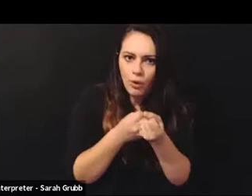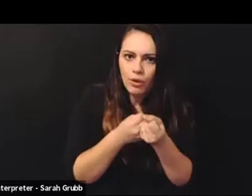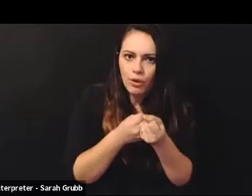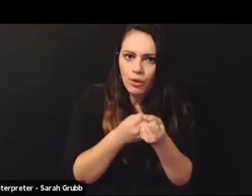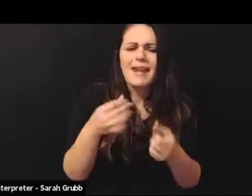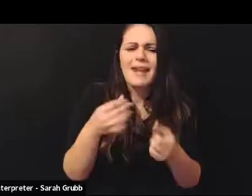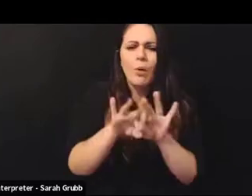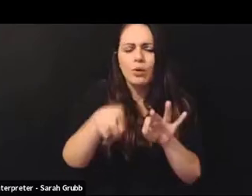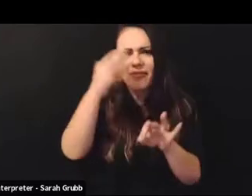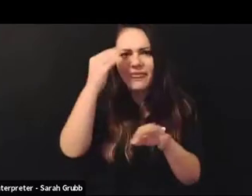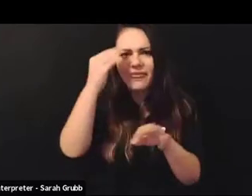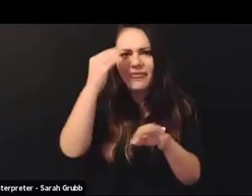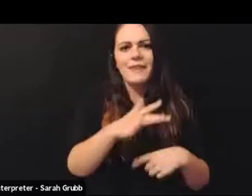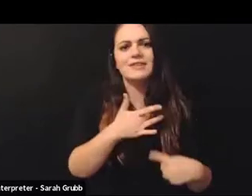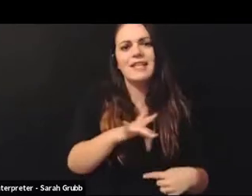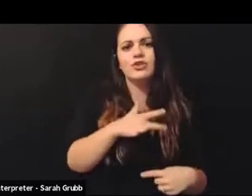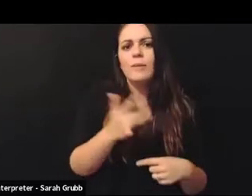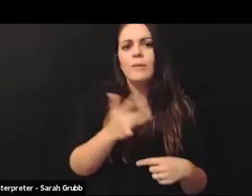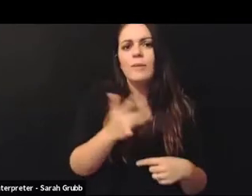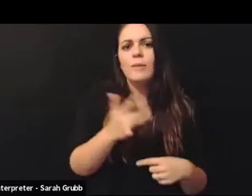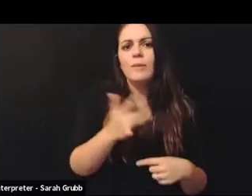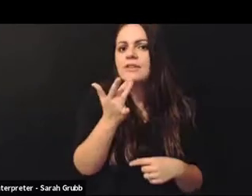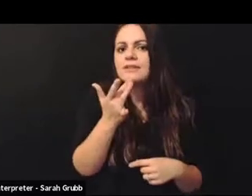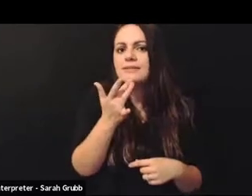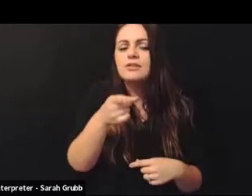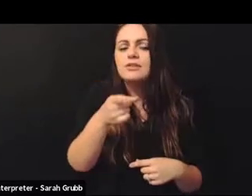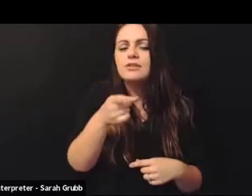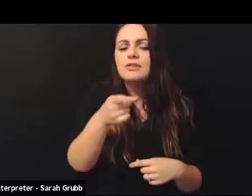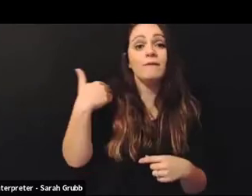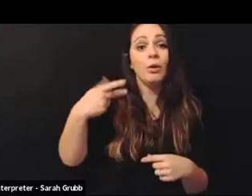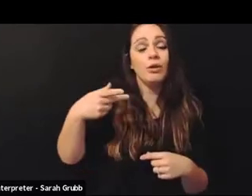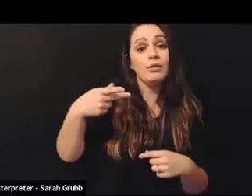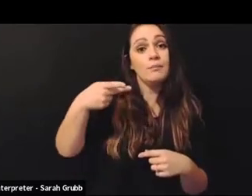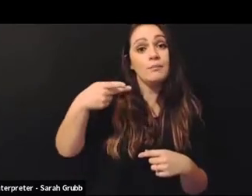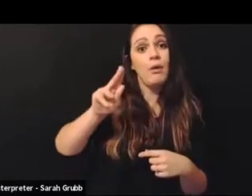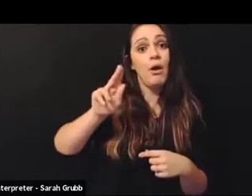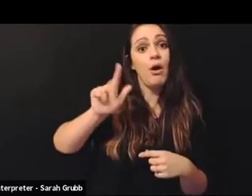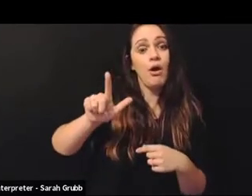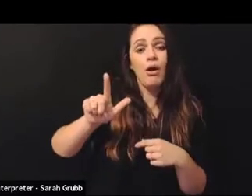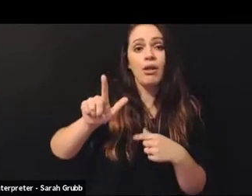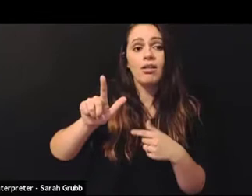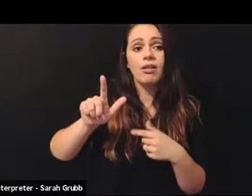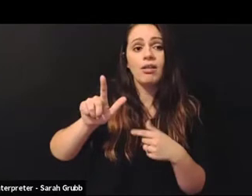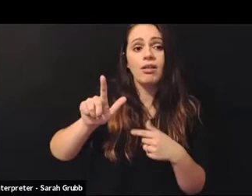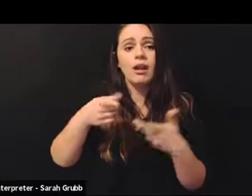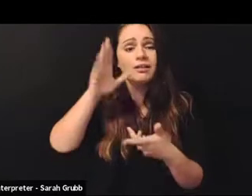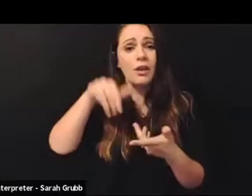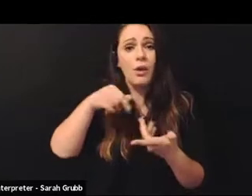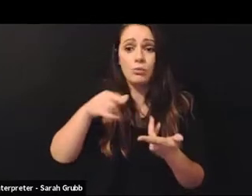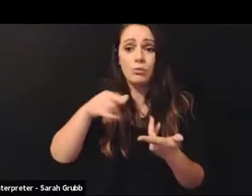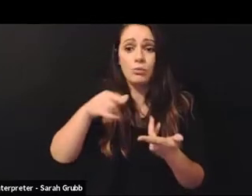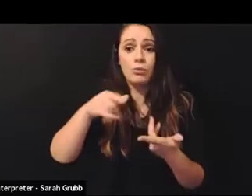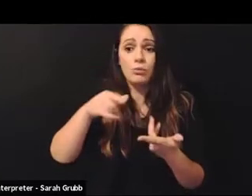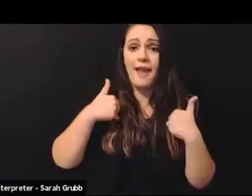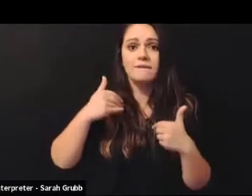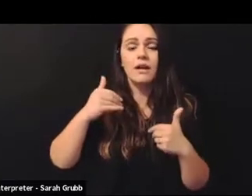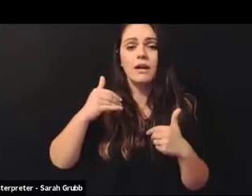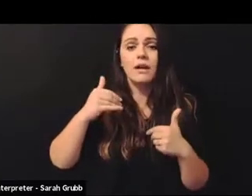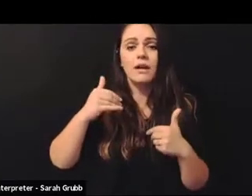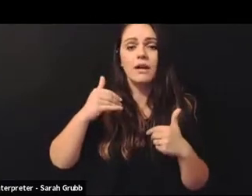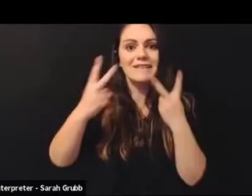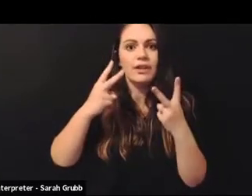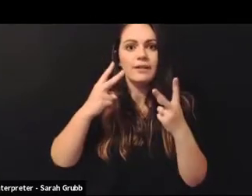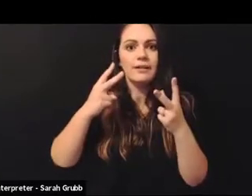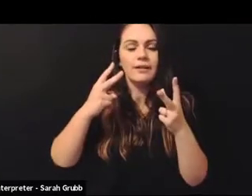So you might think, as you heard earlier with Paul, that a child who has vision and hearing loss, we'll do everything through